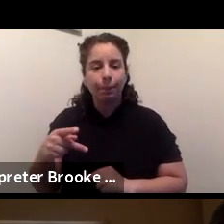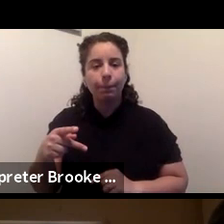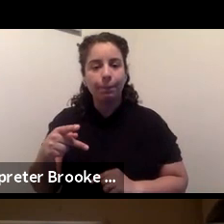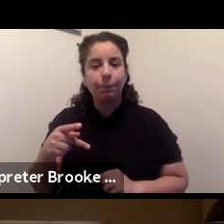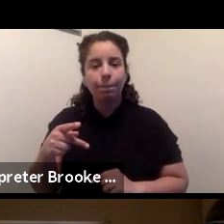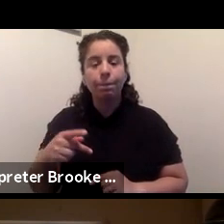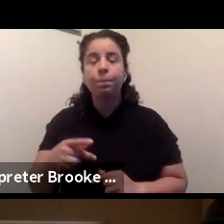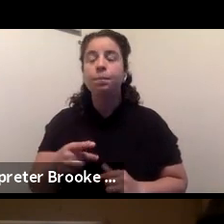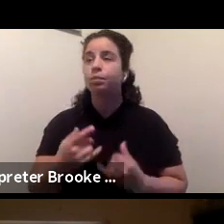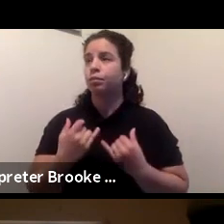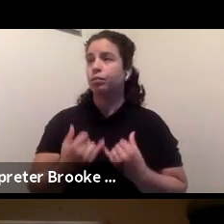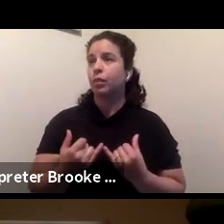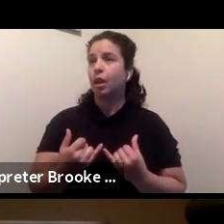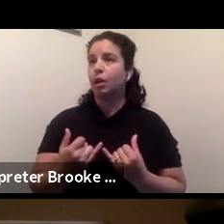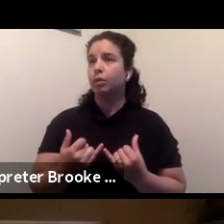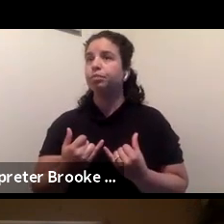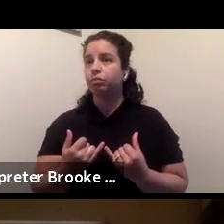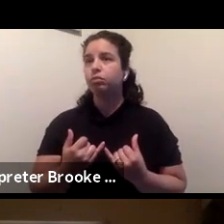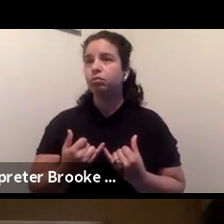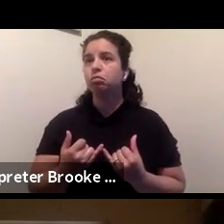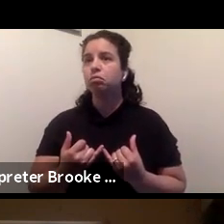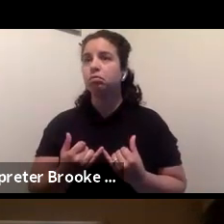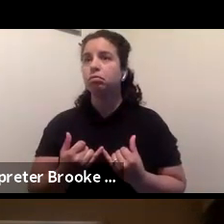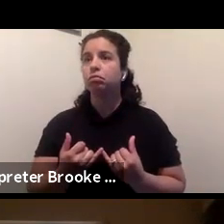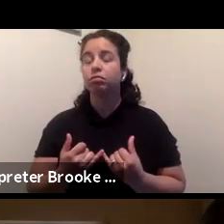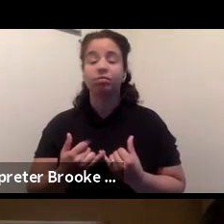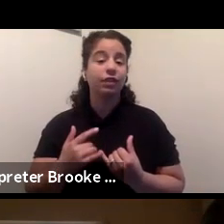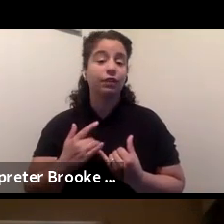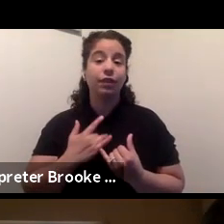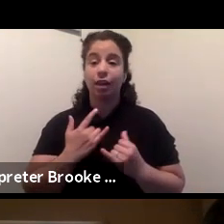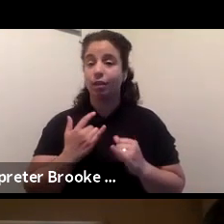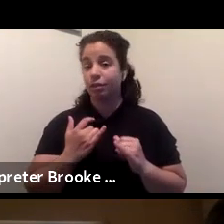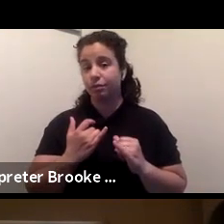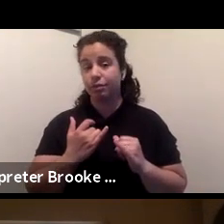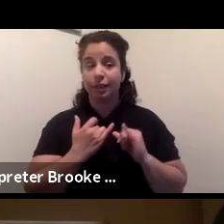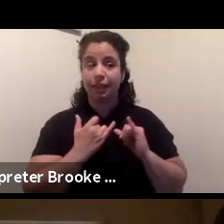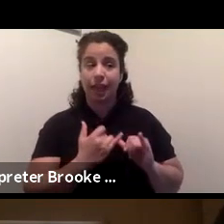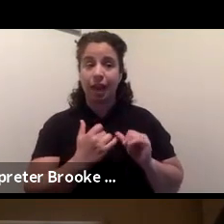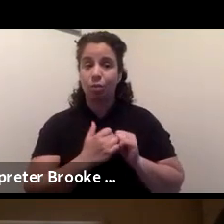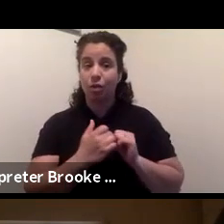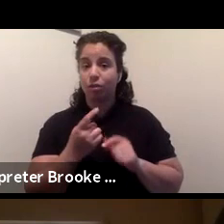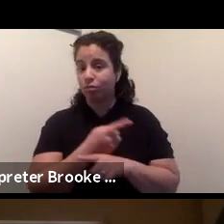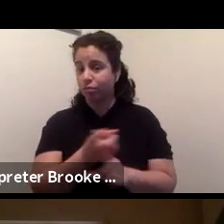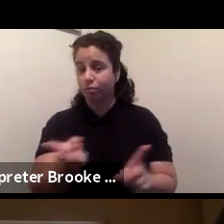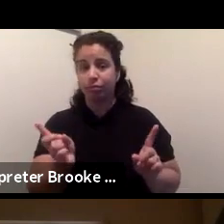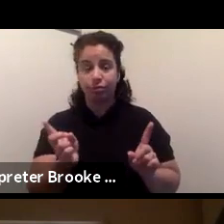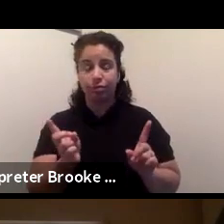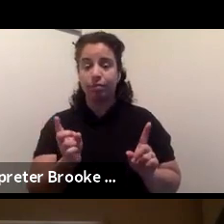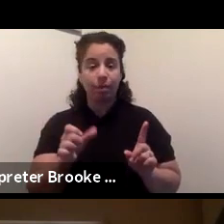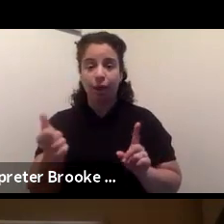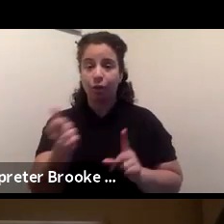I am, like so many of my collaborators here, feeling